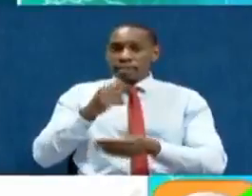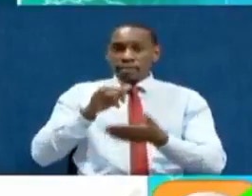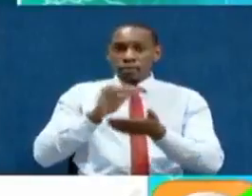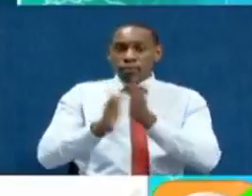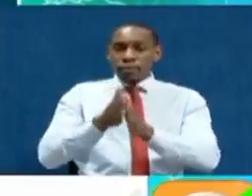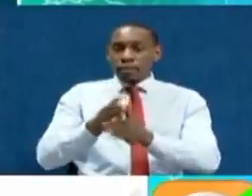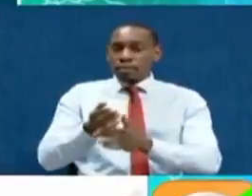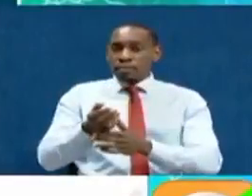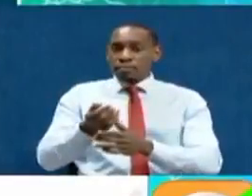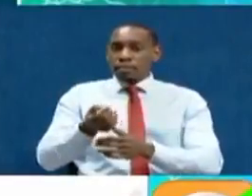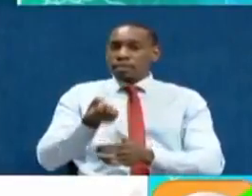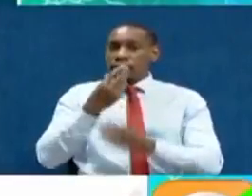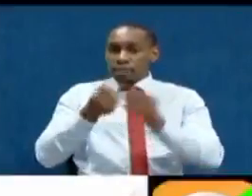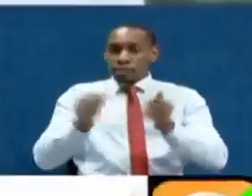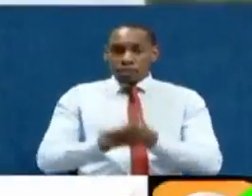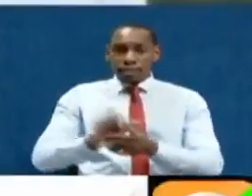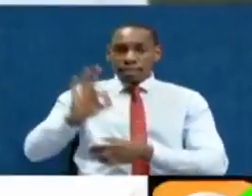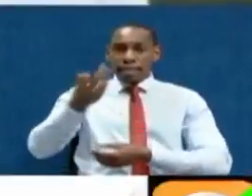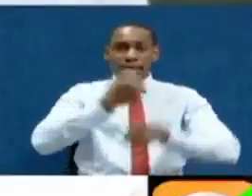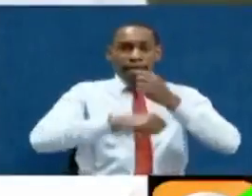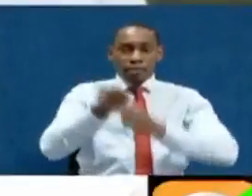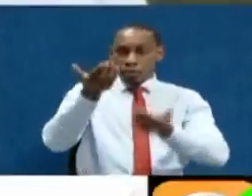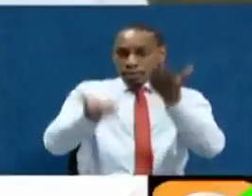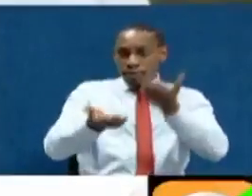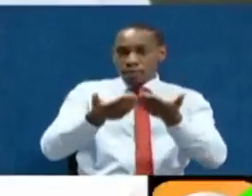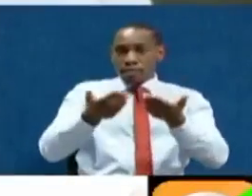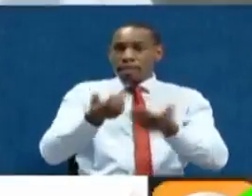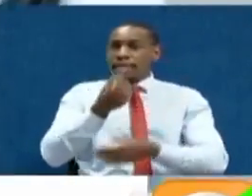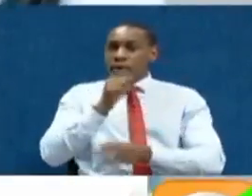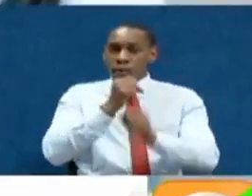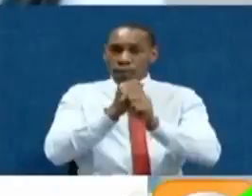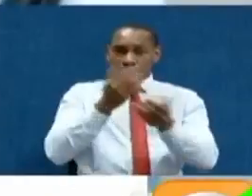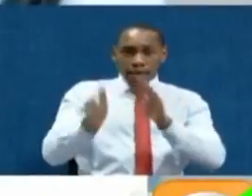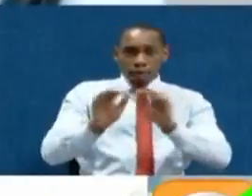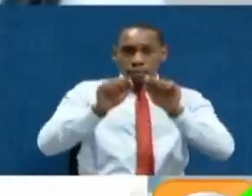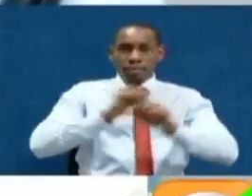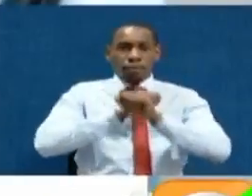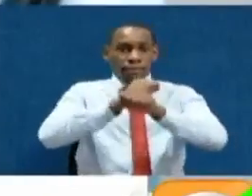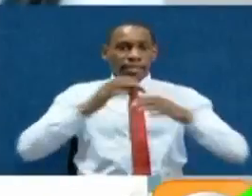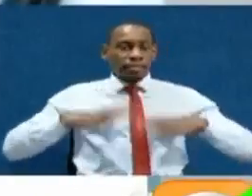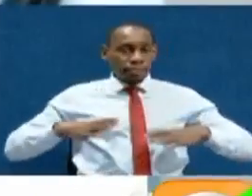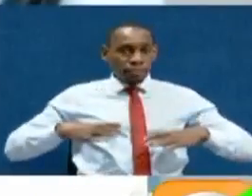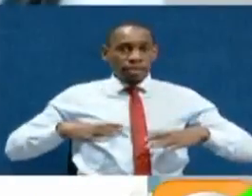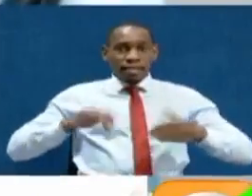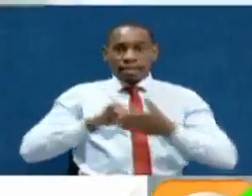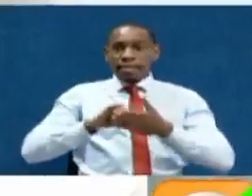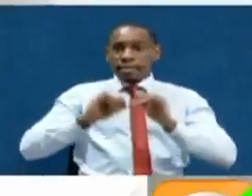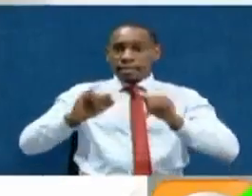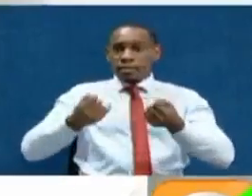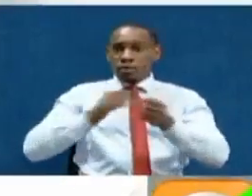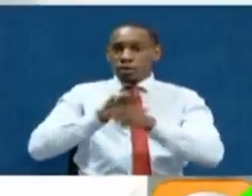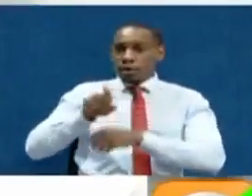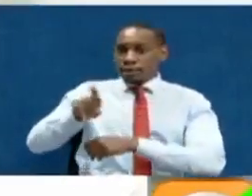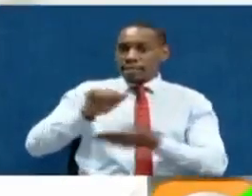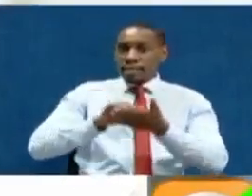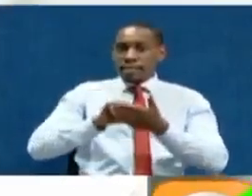substance without the vaccine. The phase 3 trials will evaluate how well the vaccine can protect human beings from the new